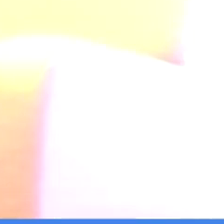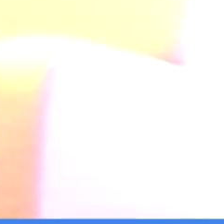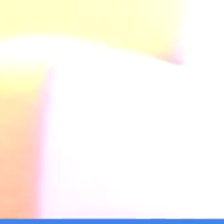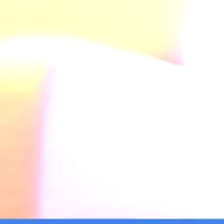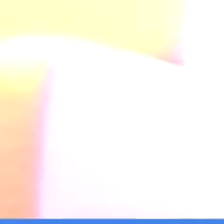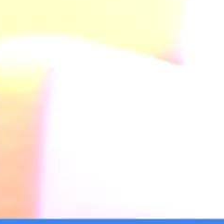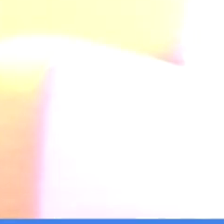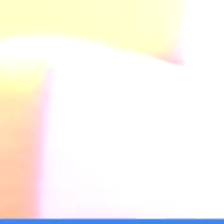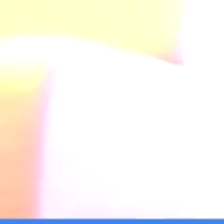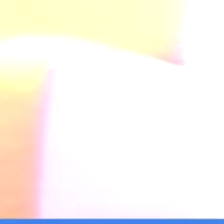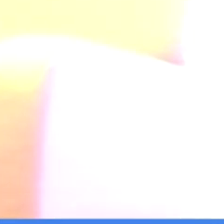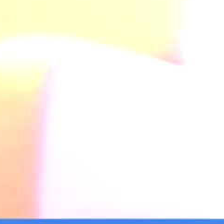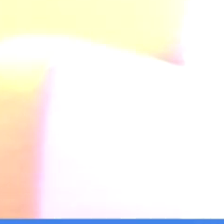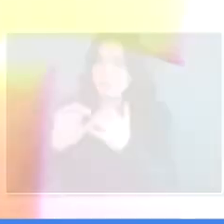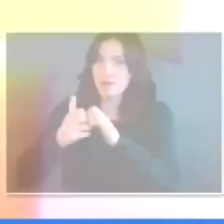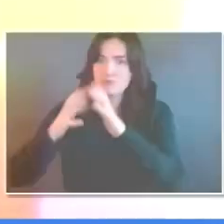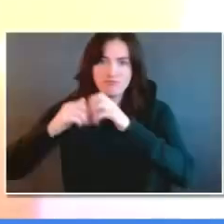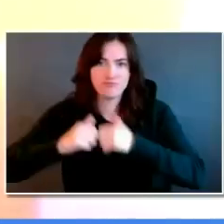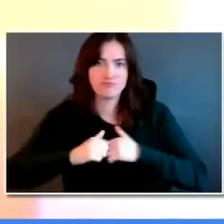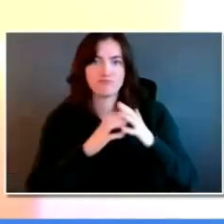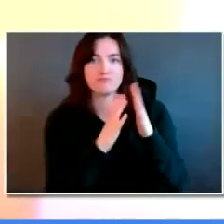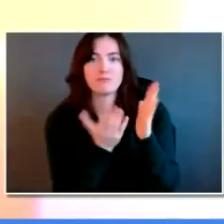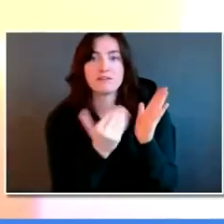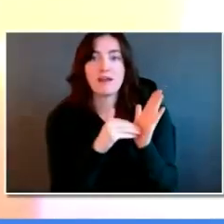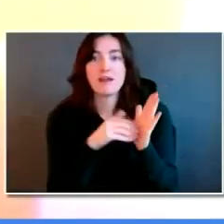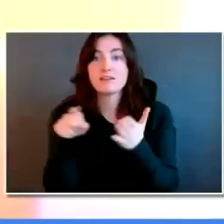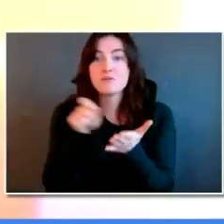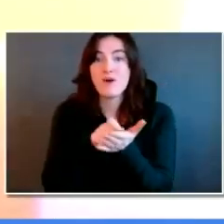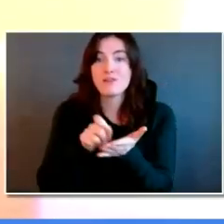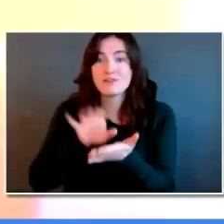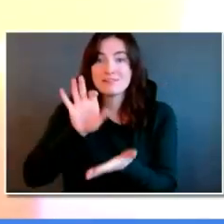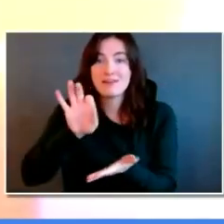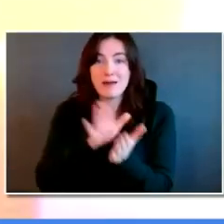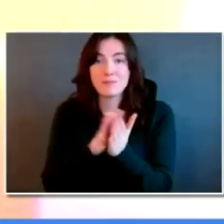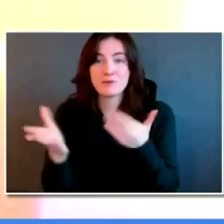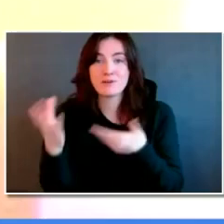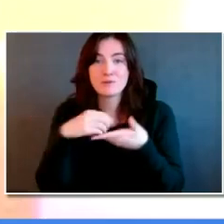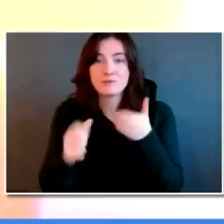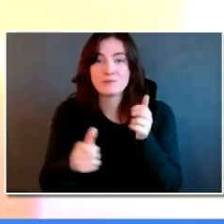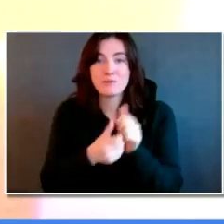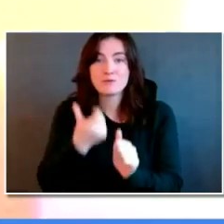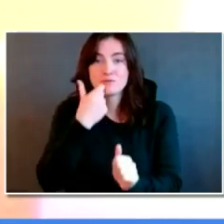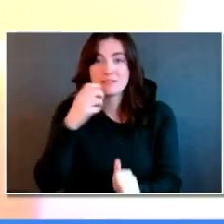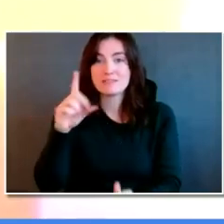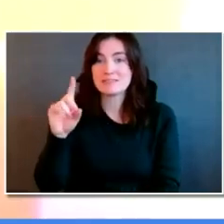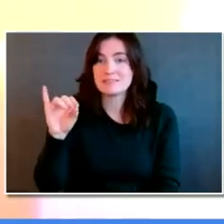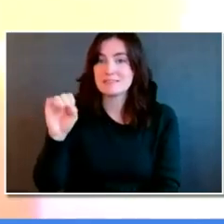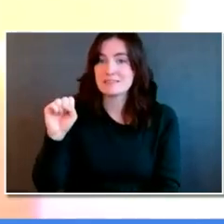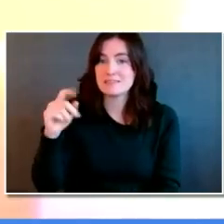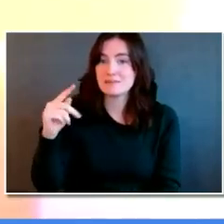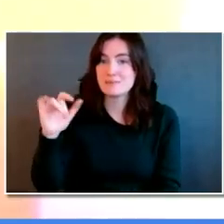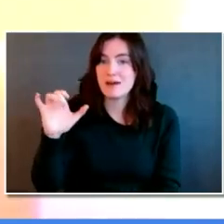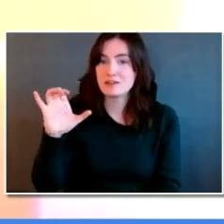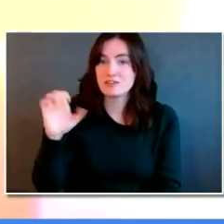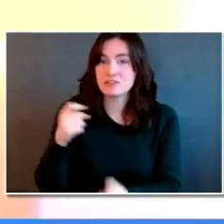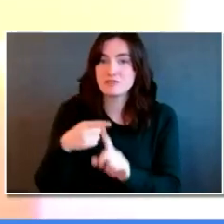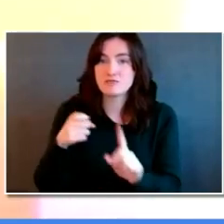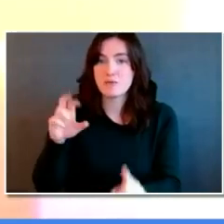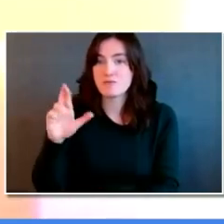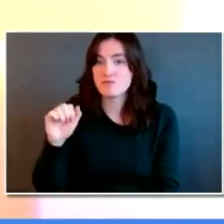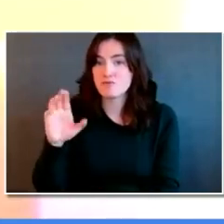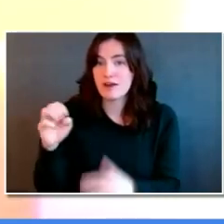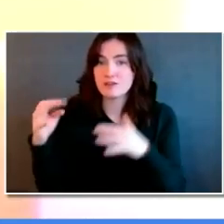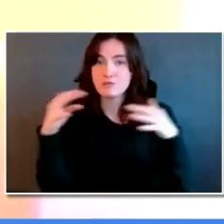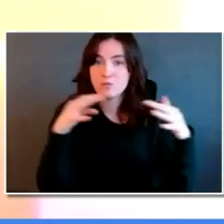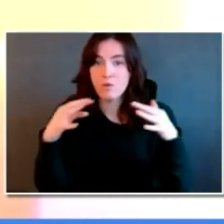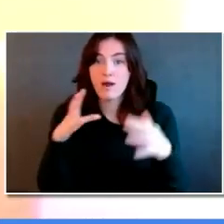institutions. Wise is the author of 9 books, including his latest, Dispatches from the Race War, and his highly acclaimed memoir, White Like